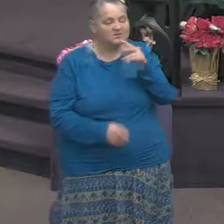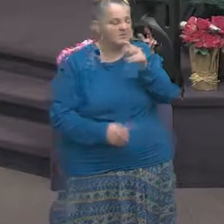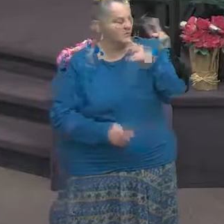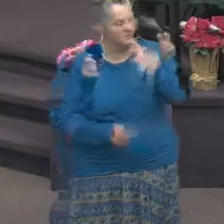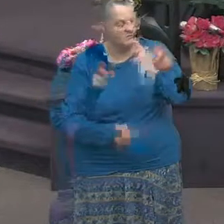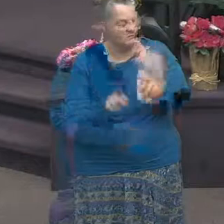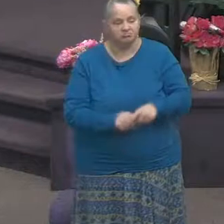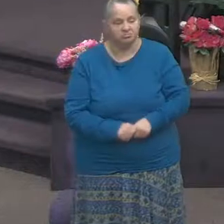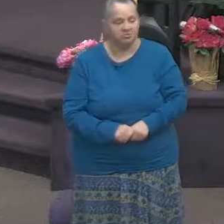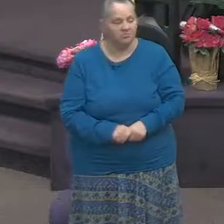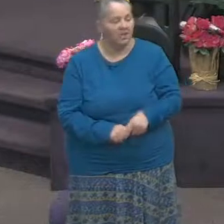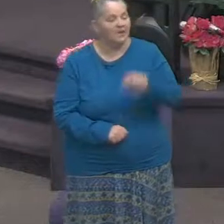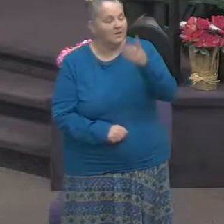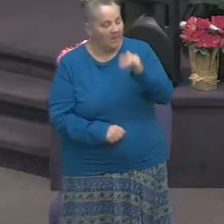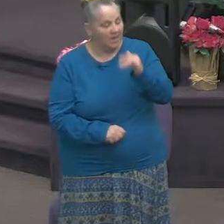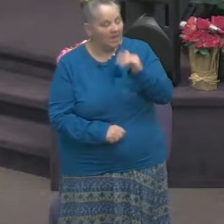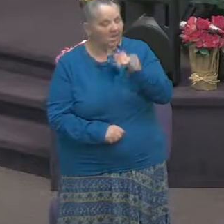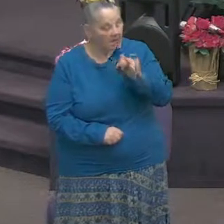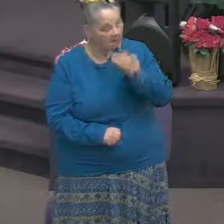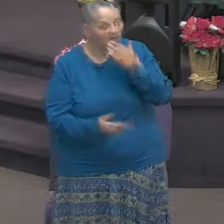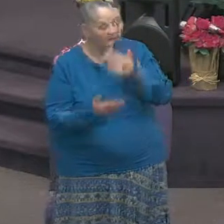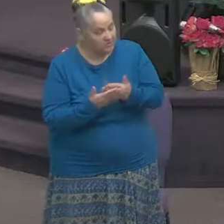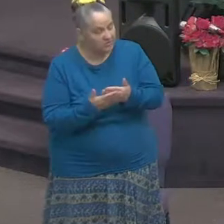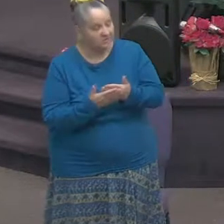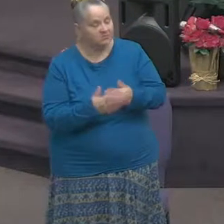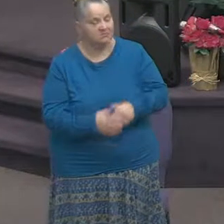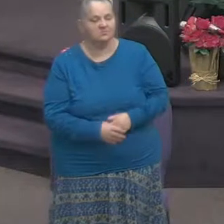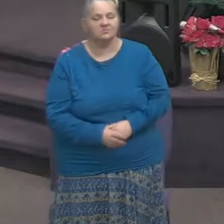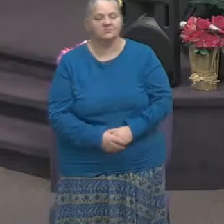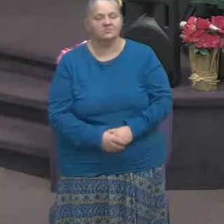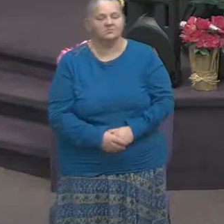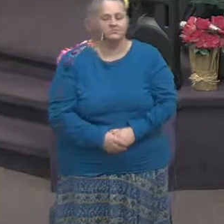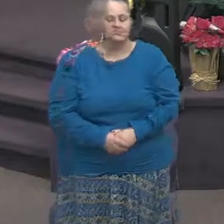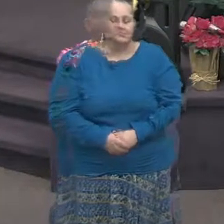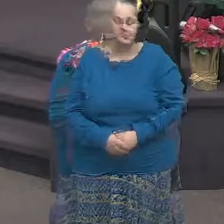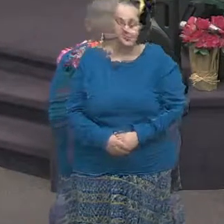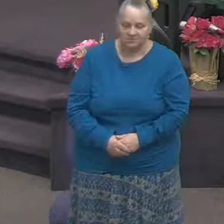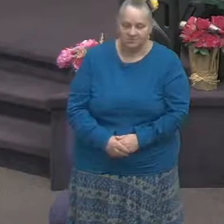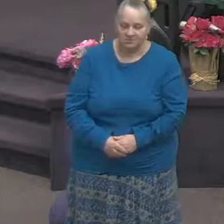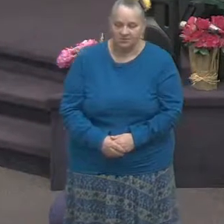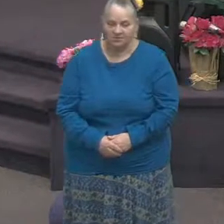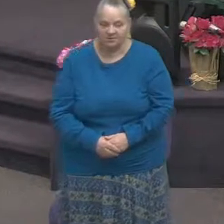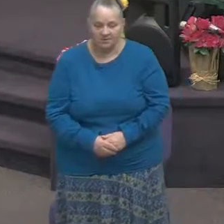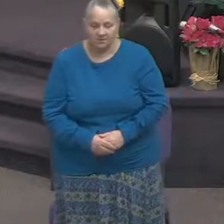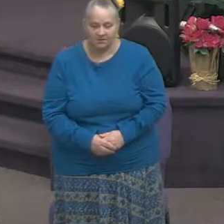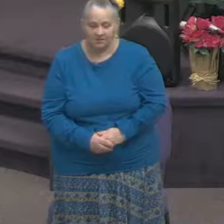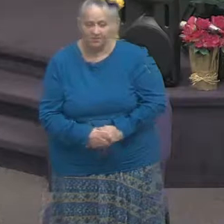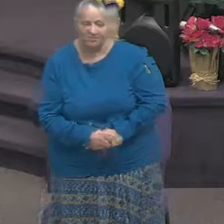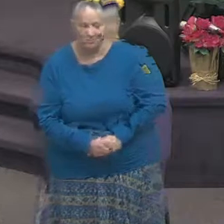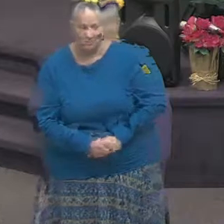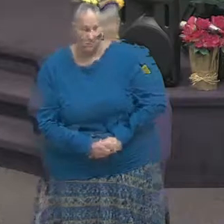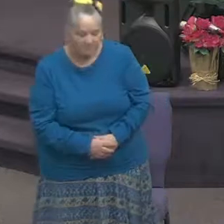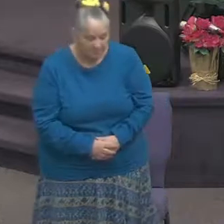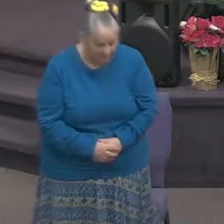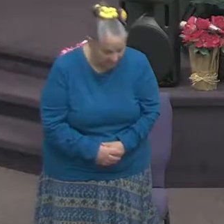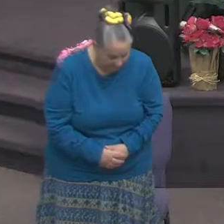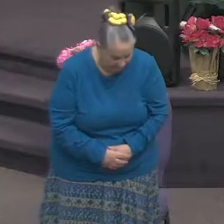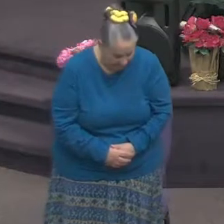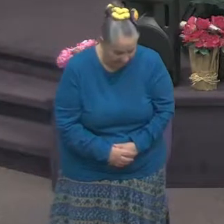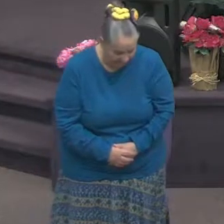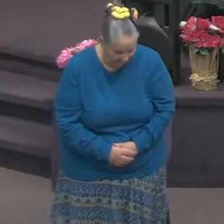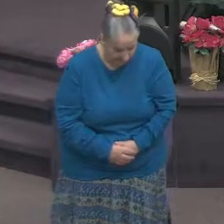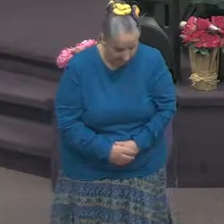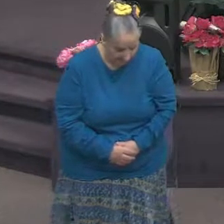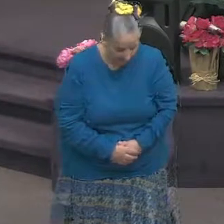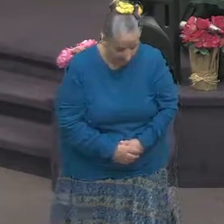to say it. God is good. Yes. Amen. He is. He is good. He is good.